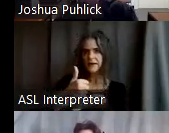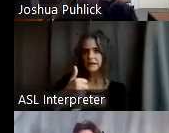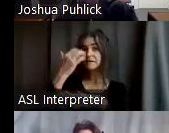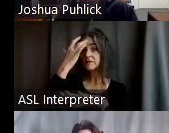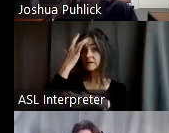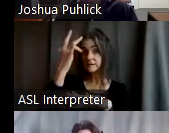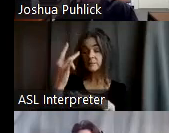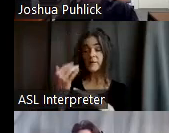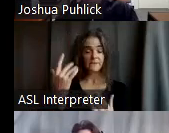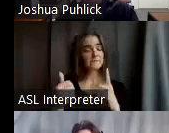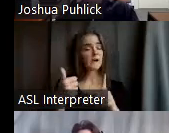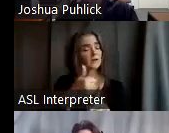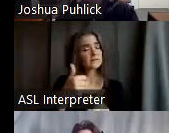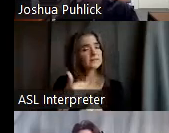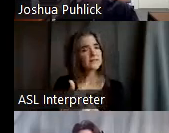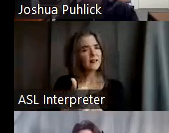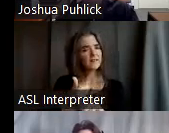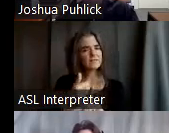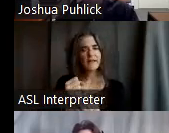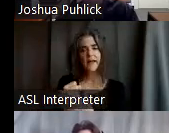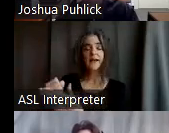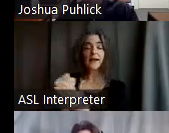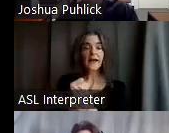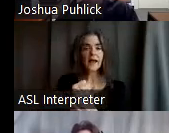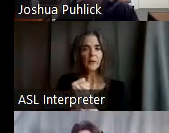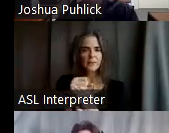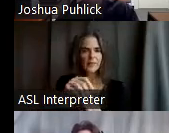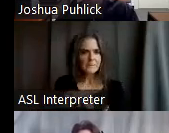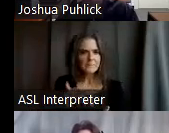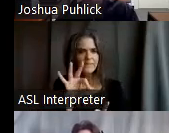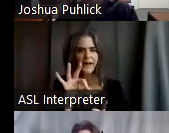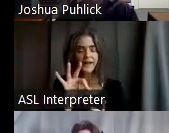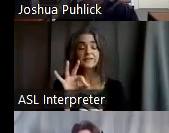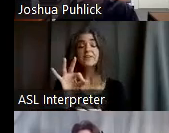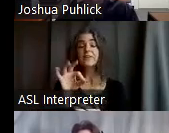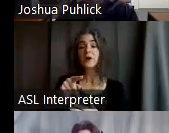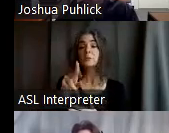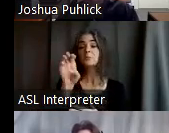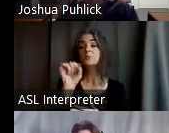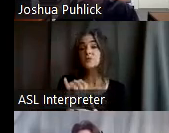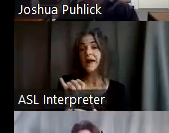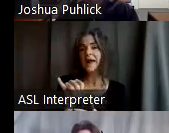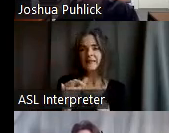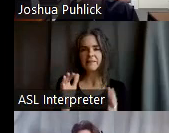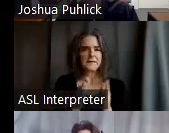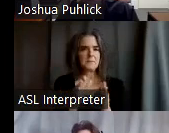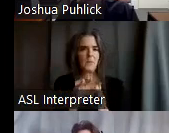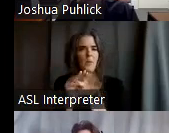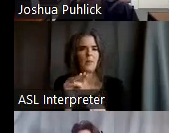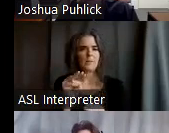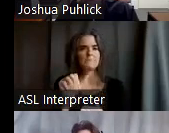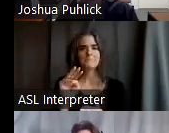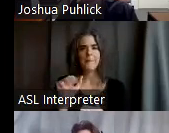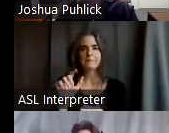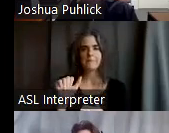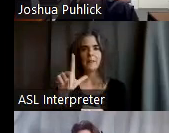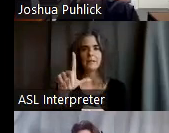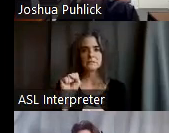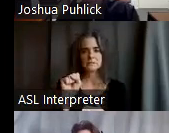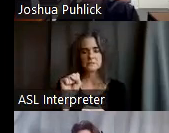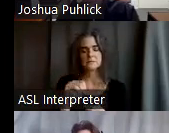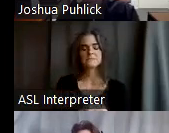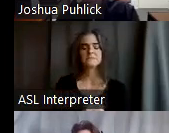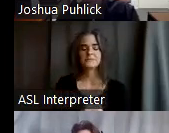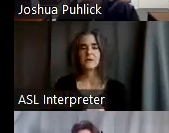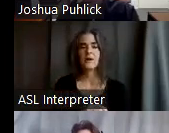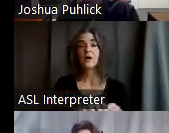help them locate their prey, such as cotton rats and other small mammals. Interestingly,